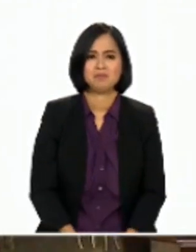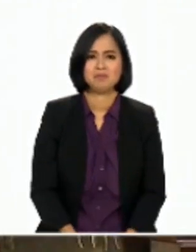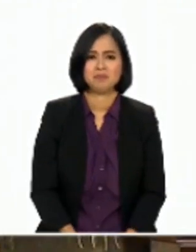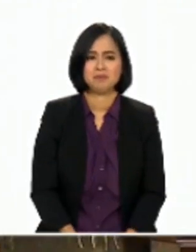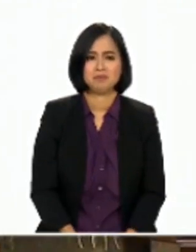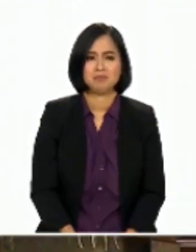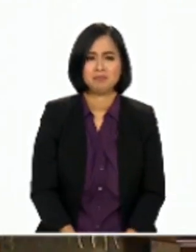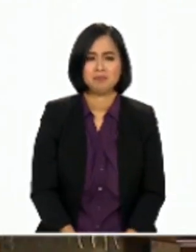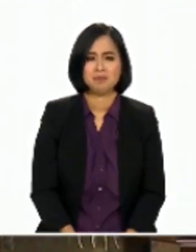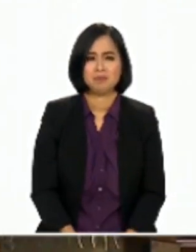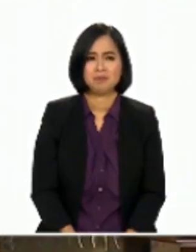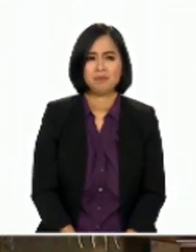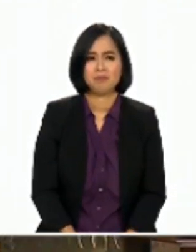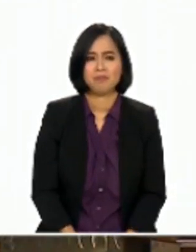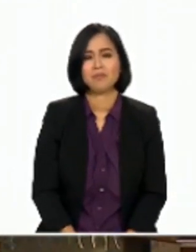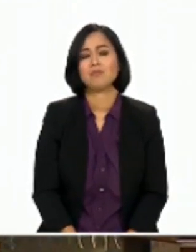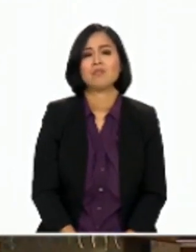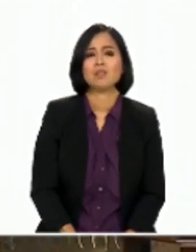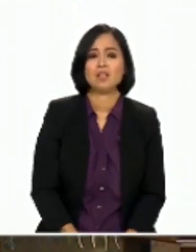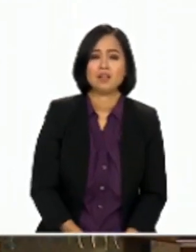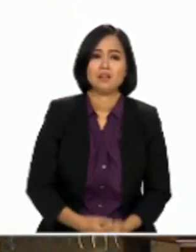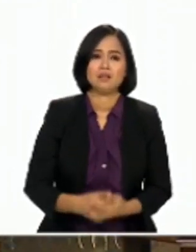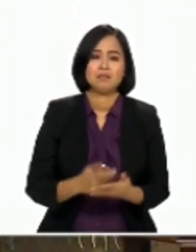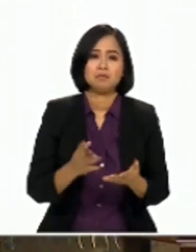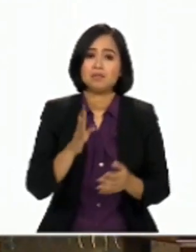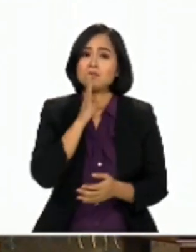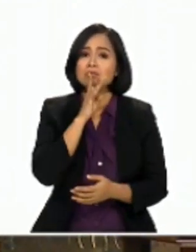Words of Pedro Guerrero, who said,